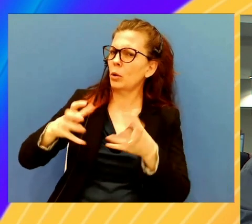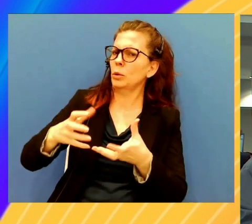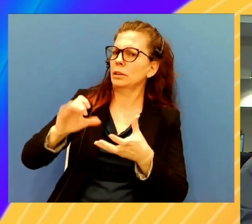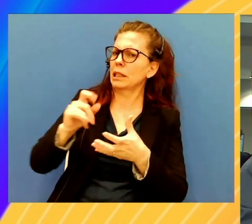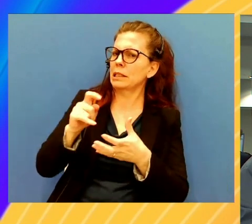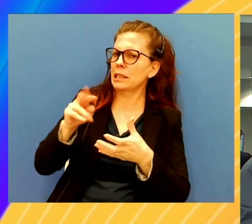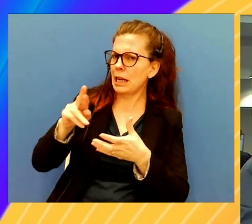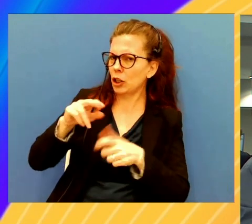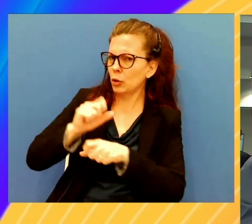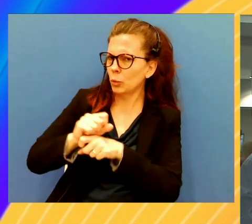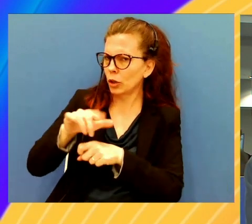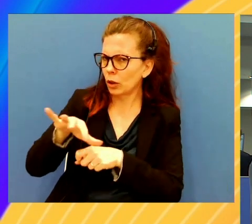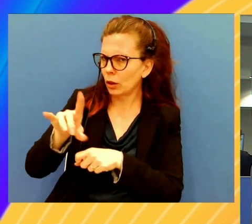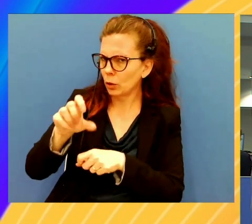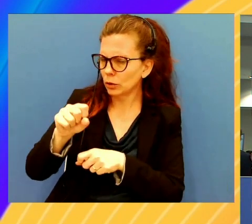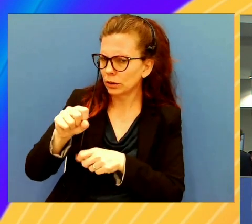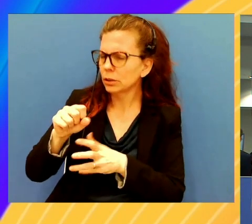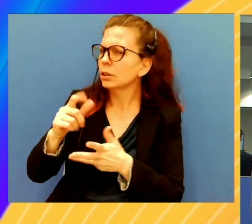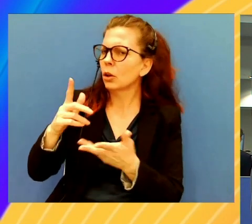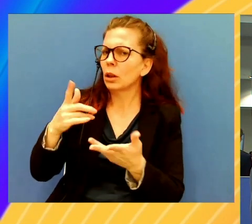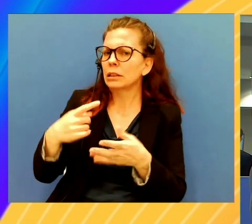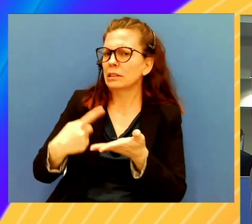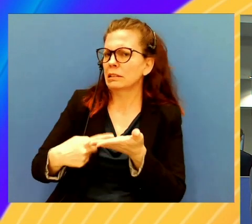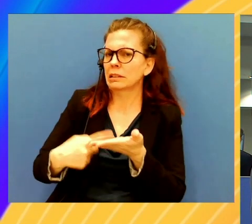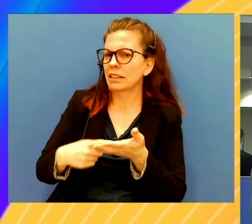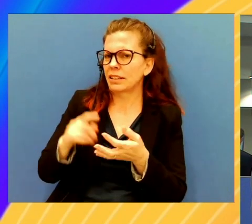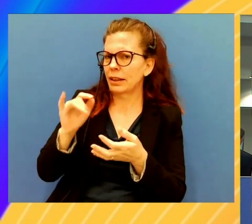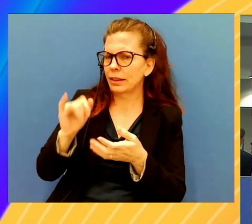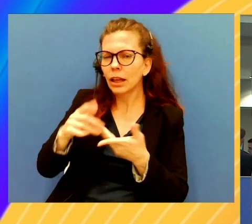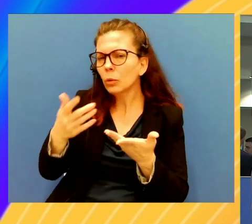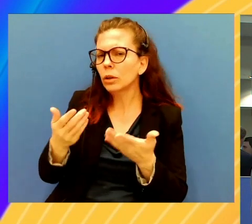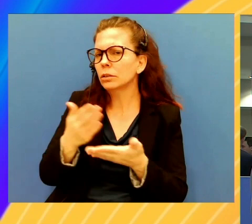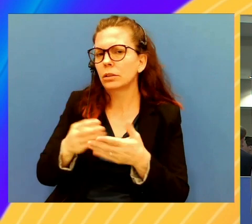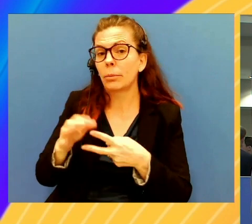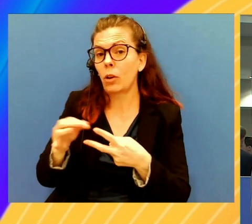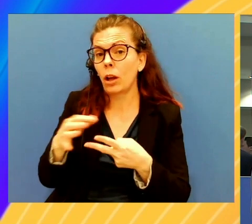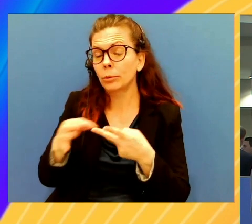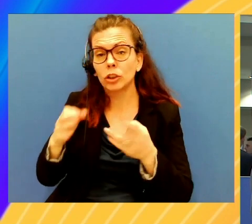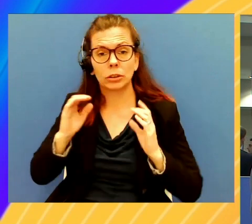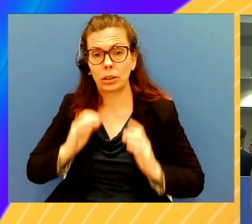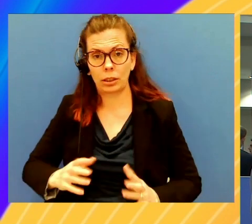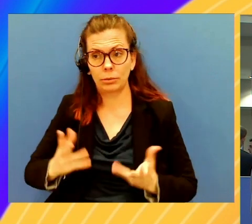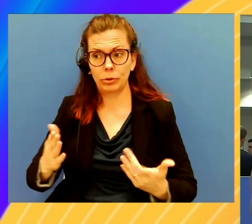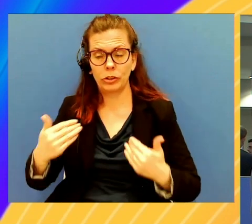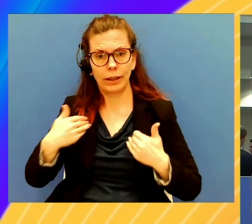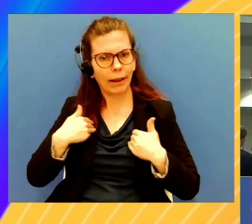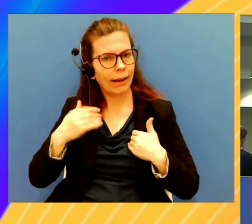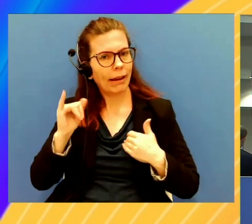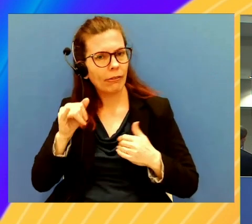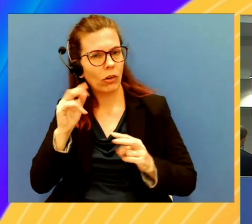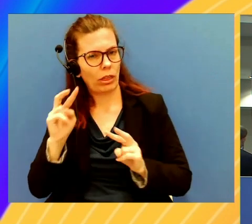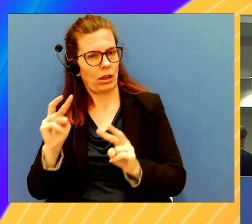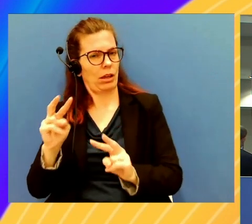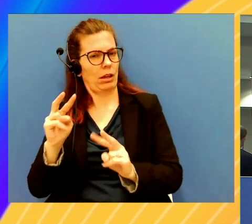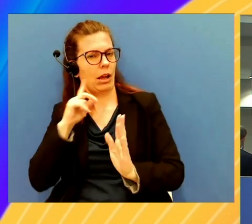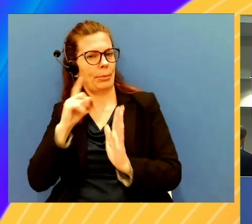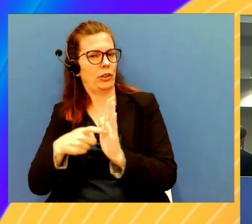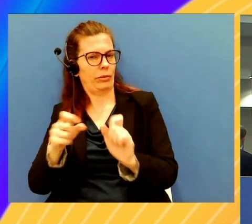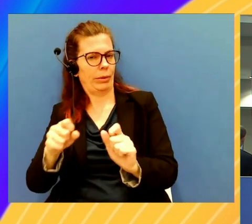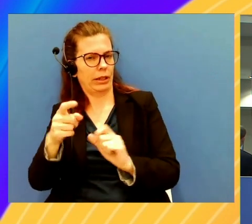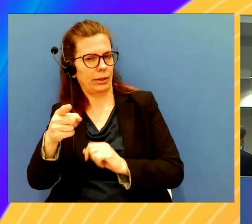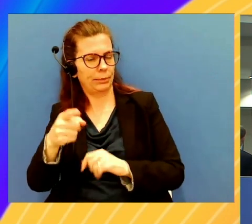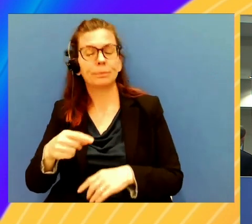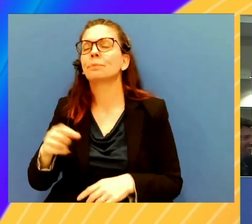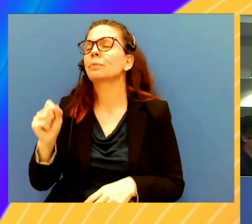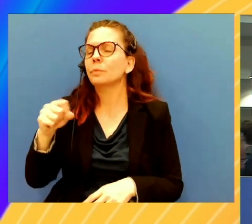Yep. So let's talk about what that looks like. What are some of the options customers have for this observability? Right.